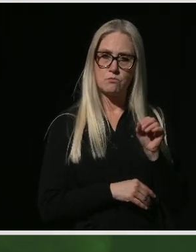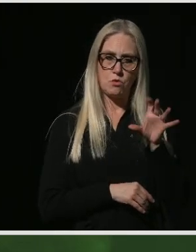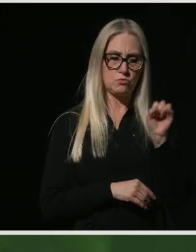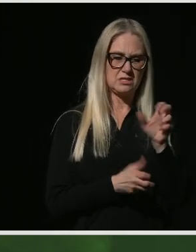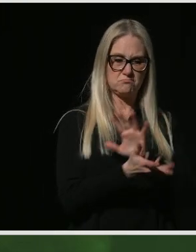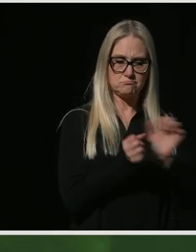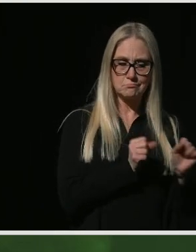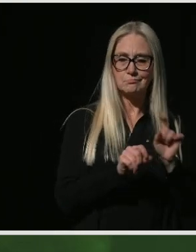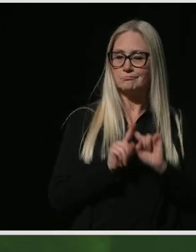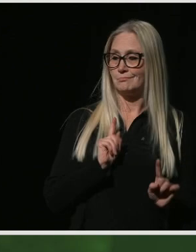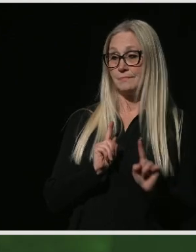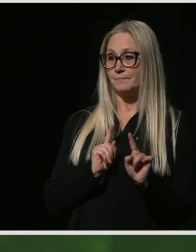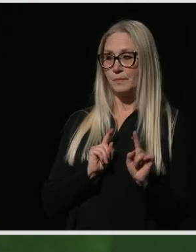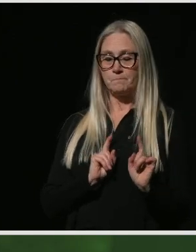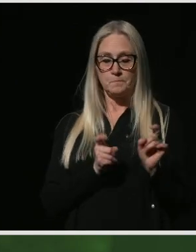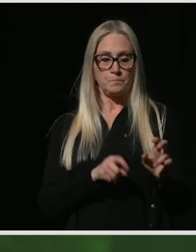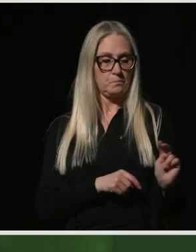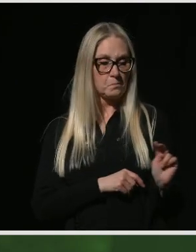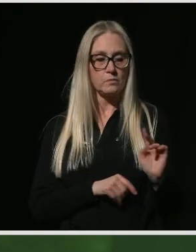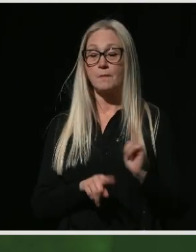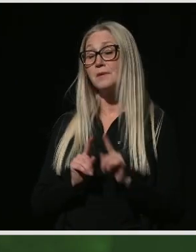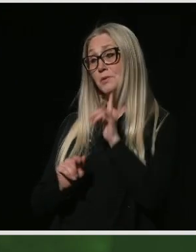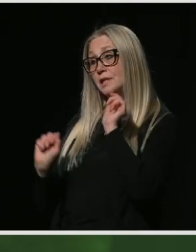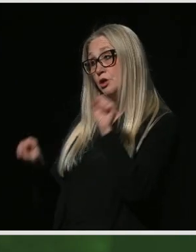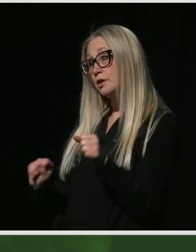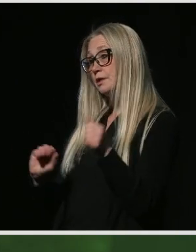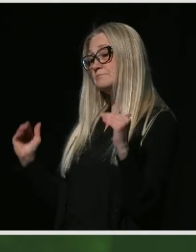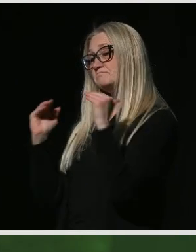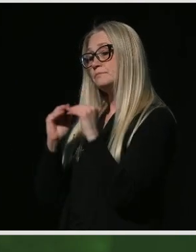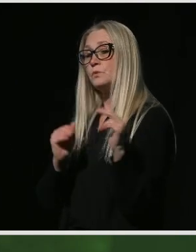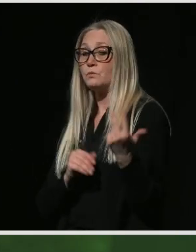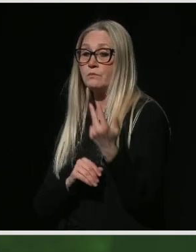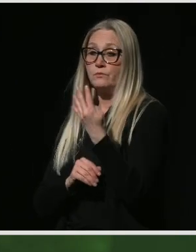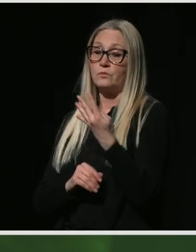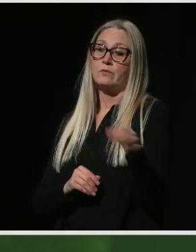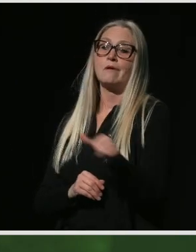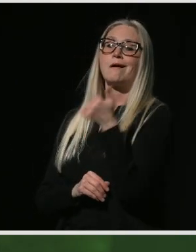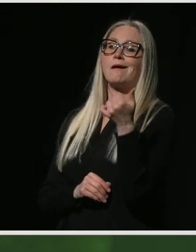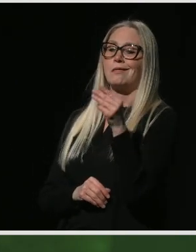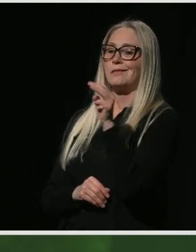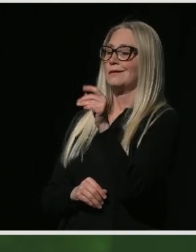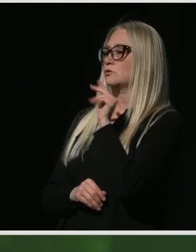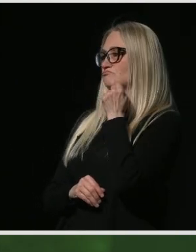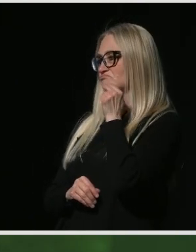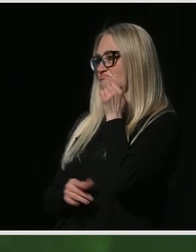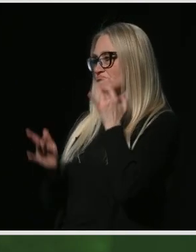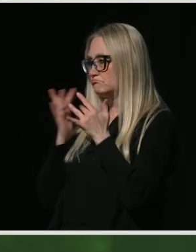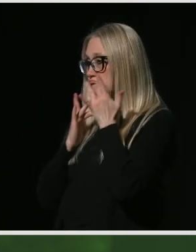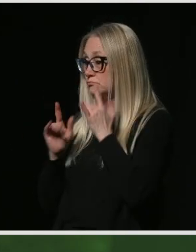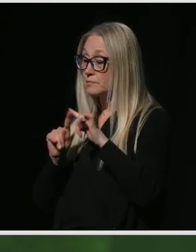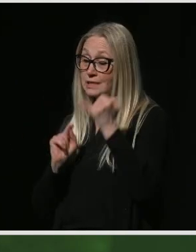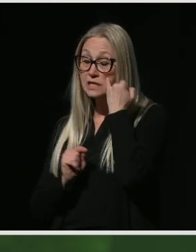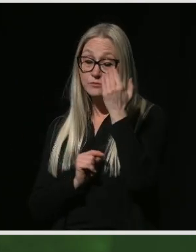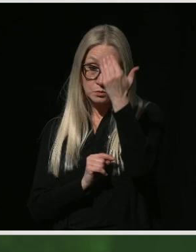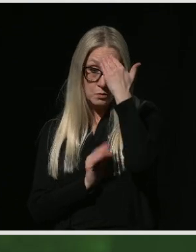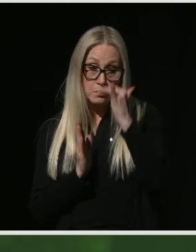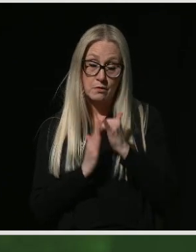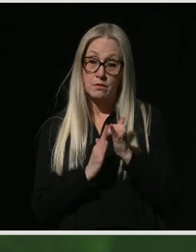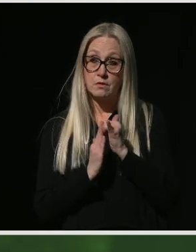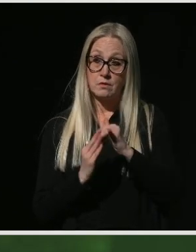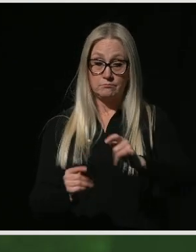three or four other different micronutrient deficiencies. Well, now if you know that on the spot, you can change your